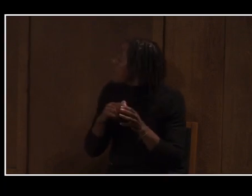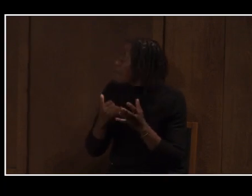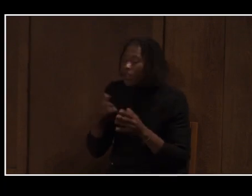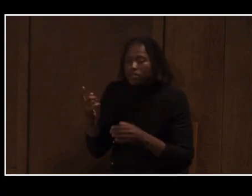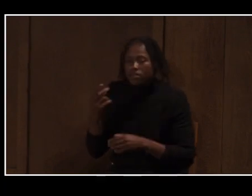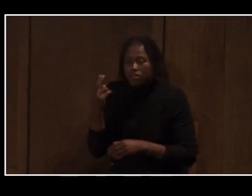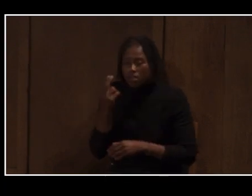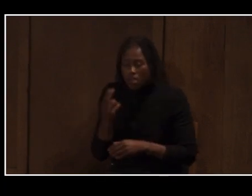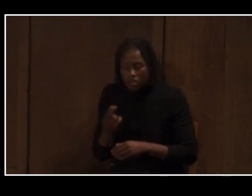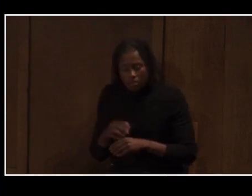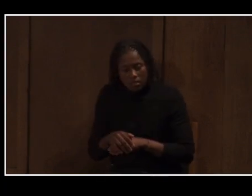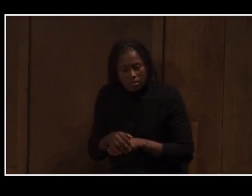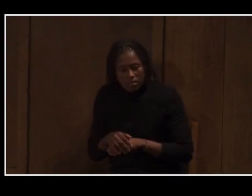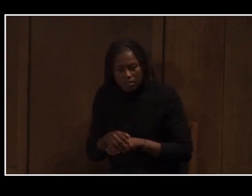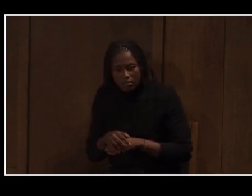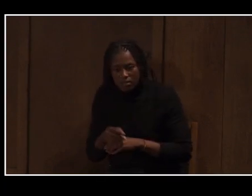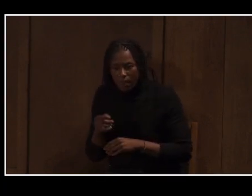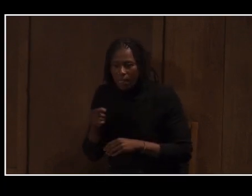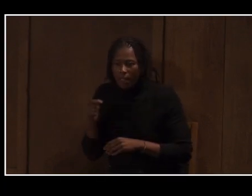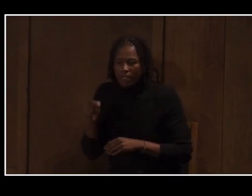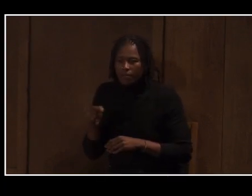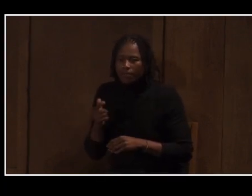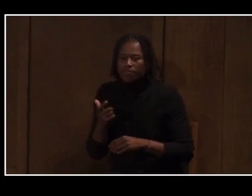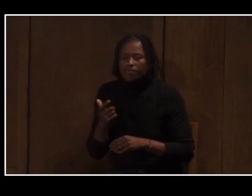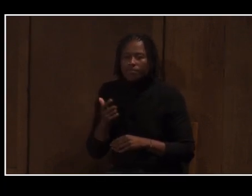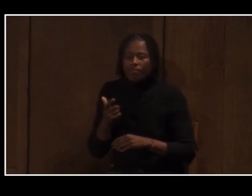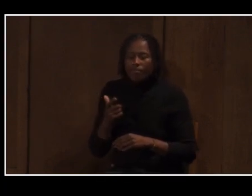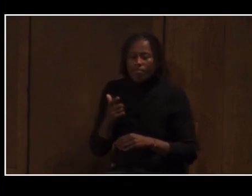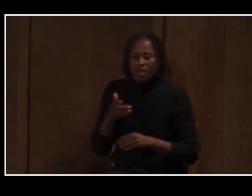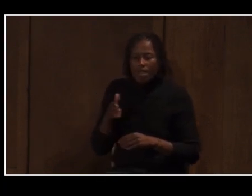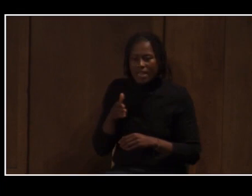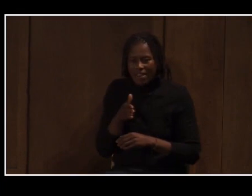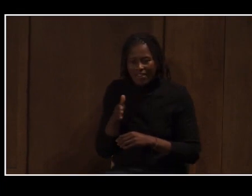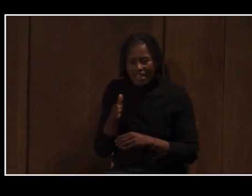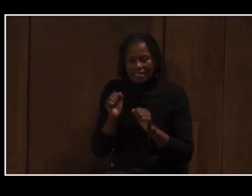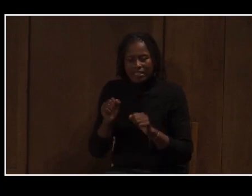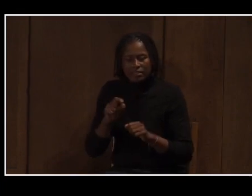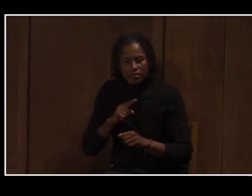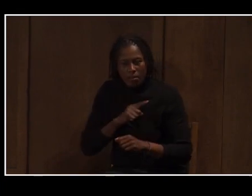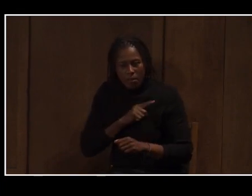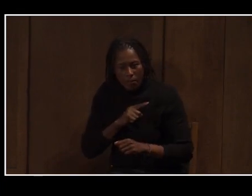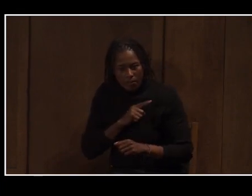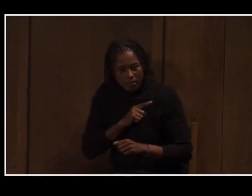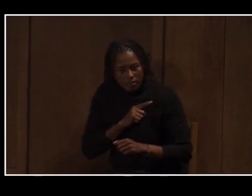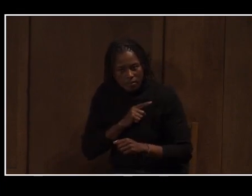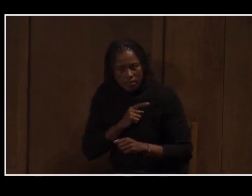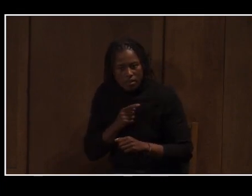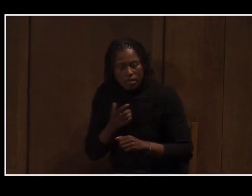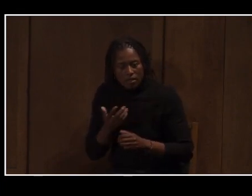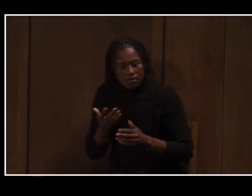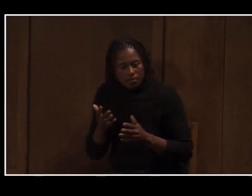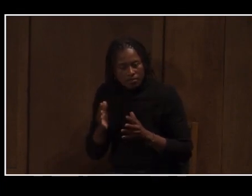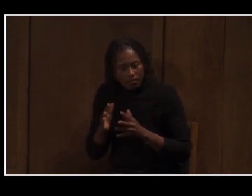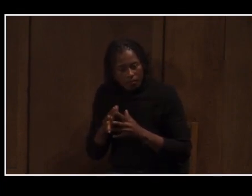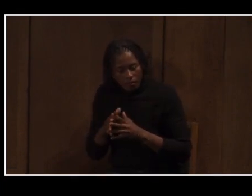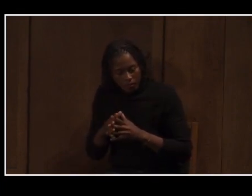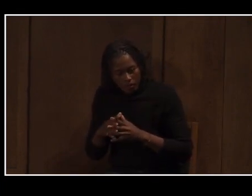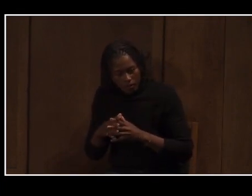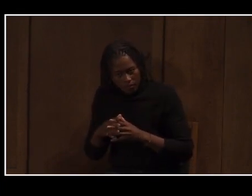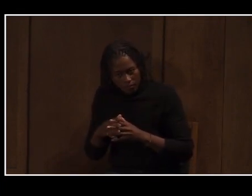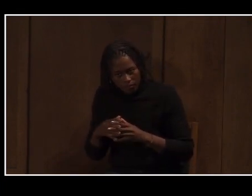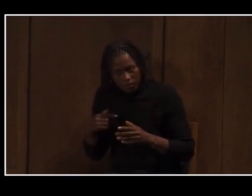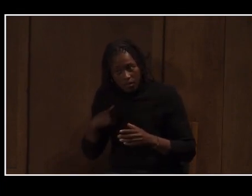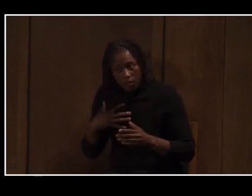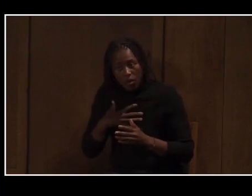cultural worker, navigating the personal and the collective histories and how you interweave them. I also like to